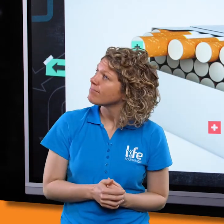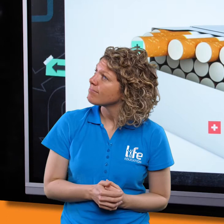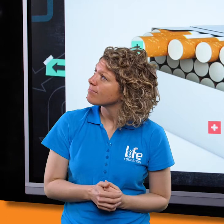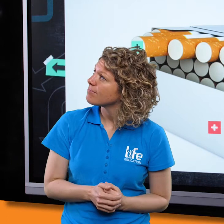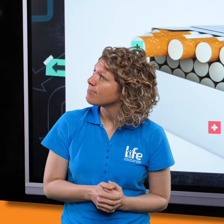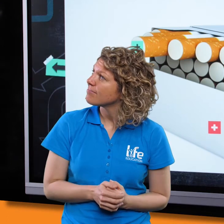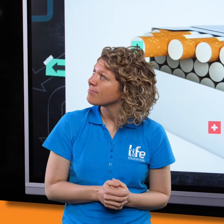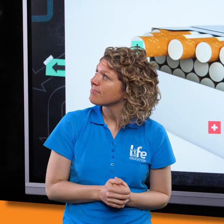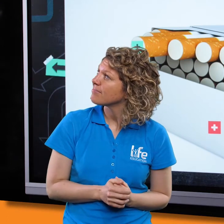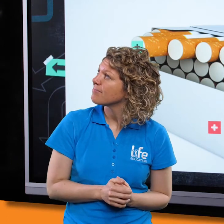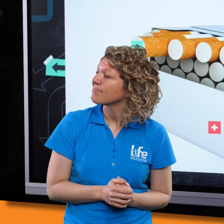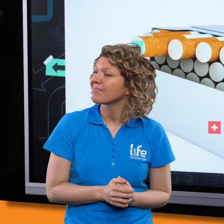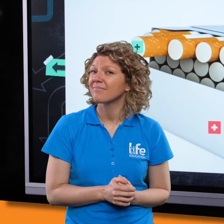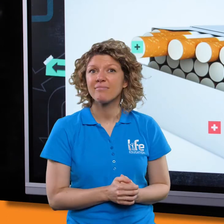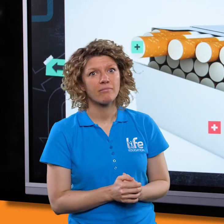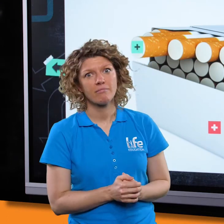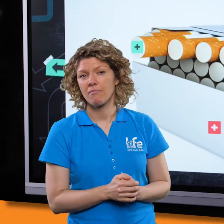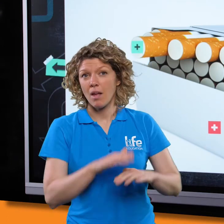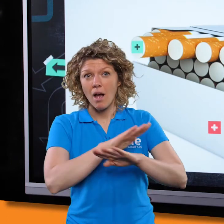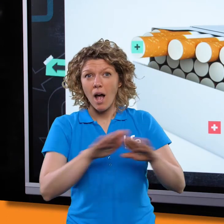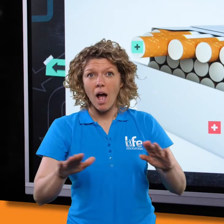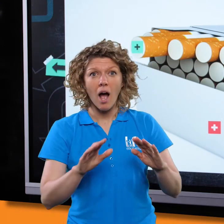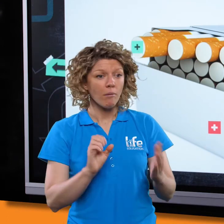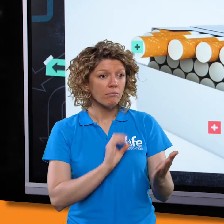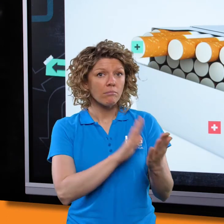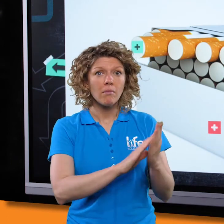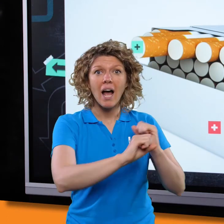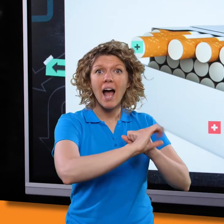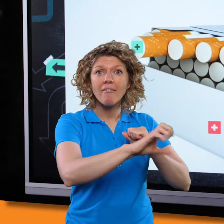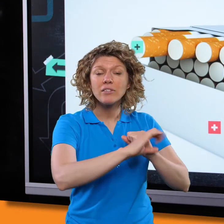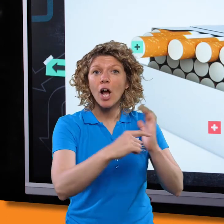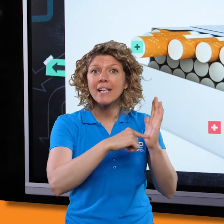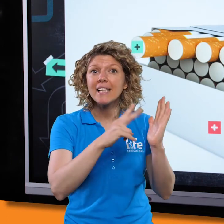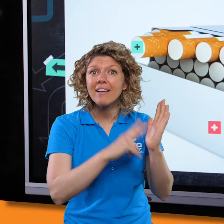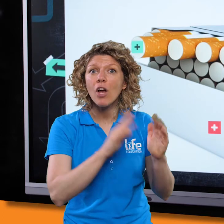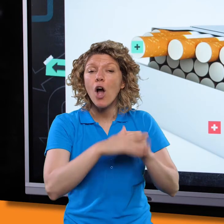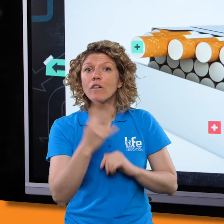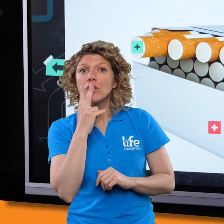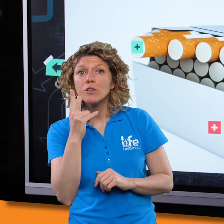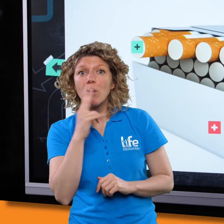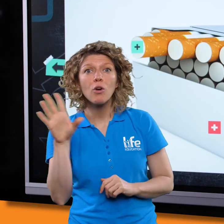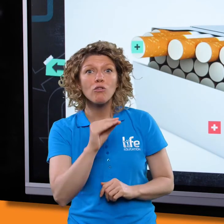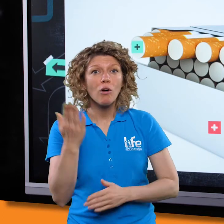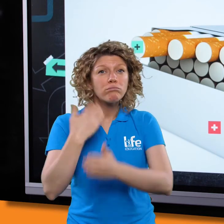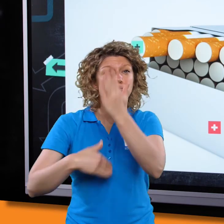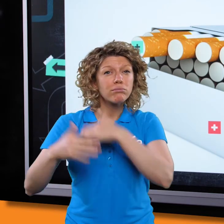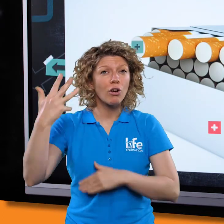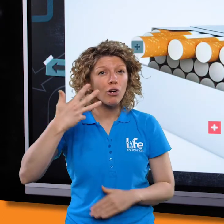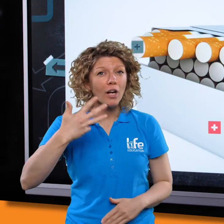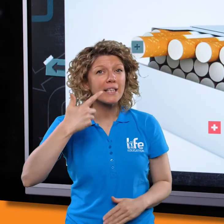In fact, there hasn't been any advertising for cigarettes on TV or in the media since